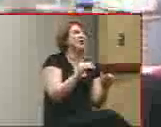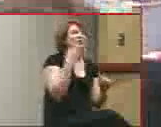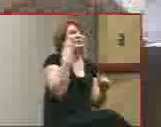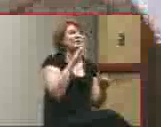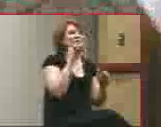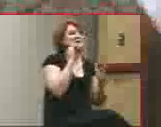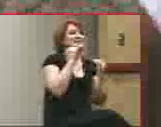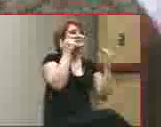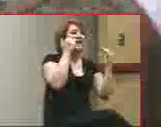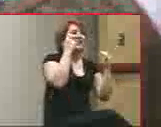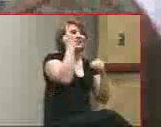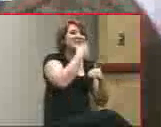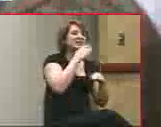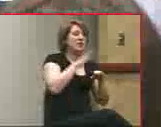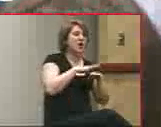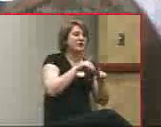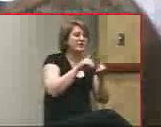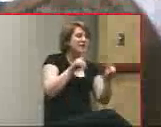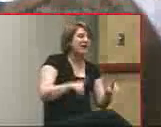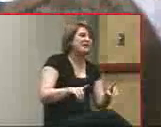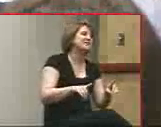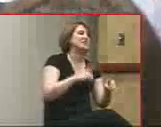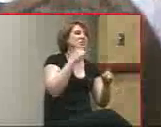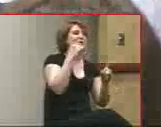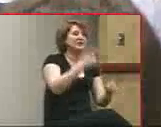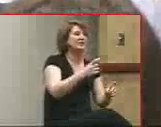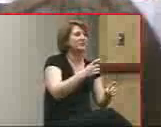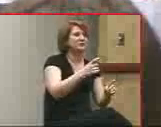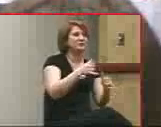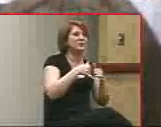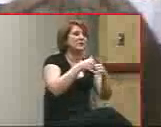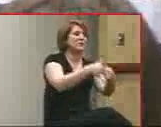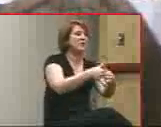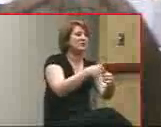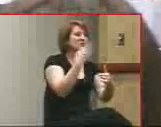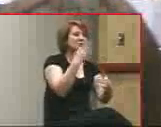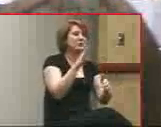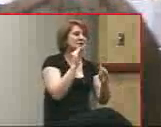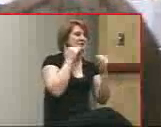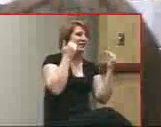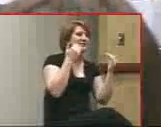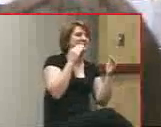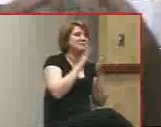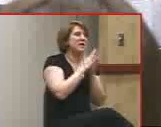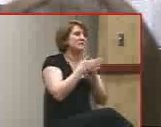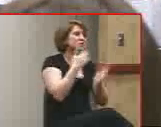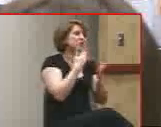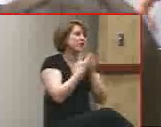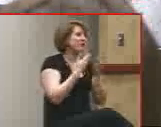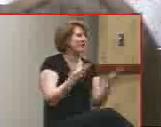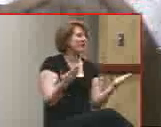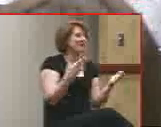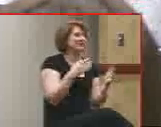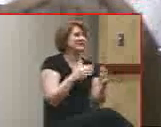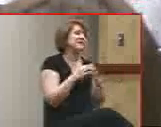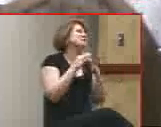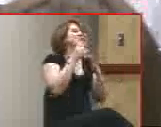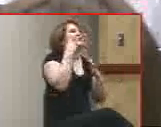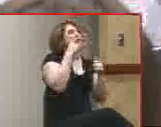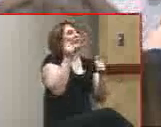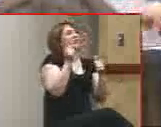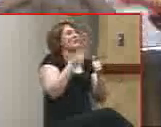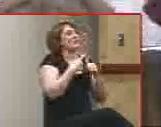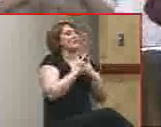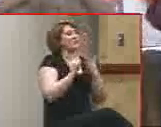you put it up on the board, you wear a button, you do everything you could to make blue and smiley face be a good thing, and, you know. So you just... For the first week while she's learning